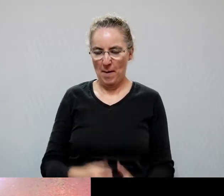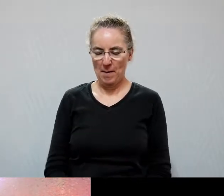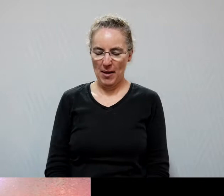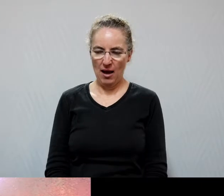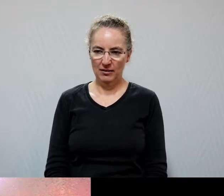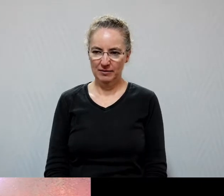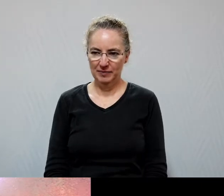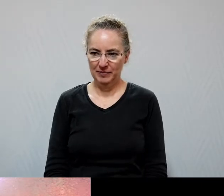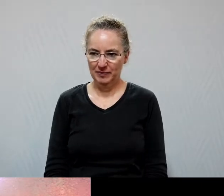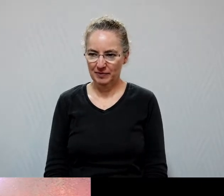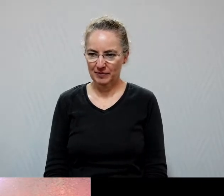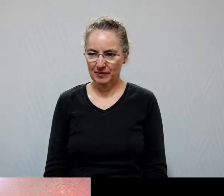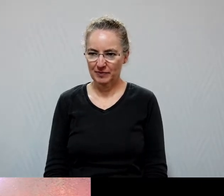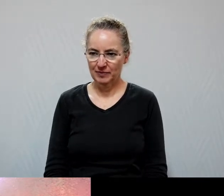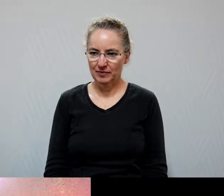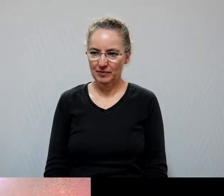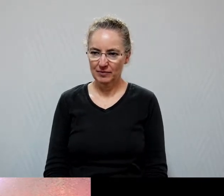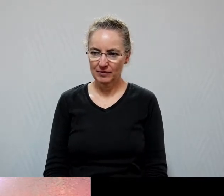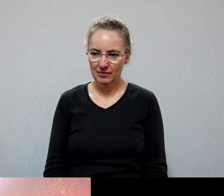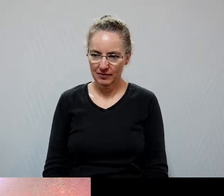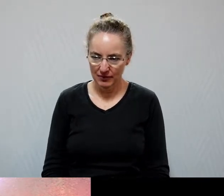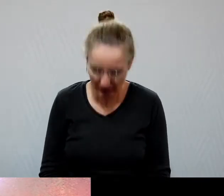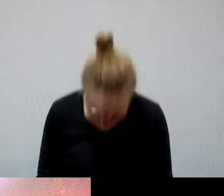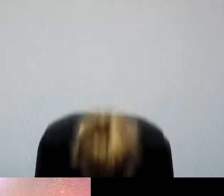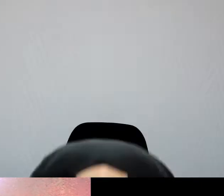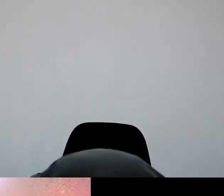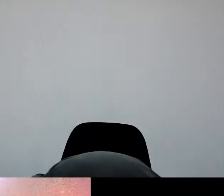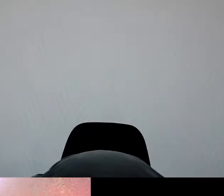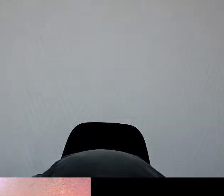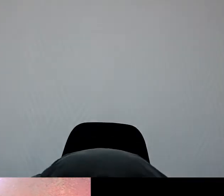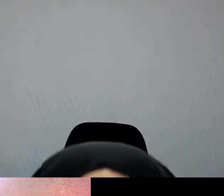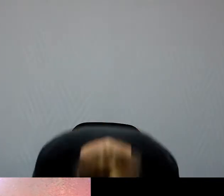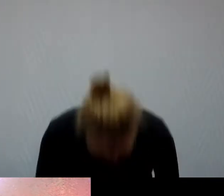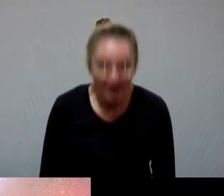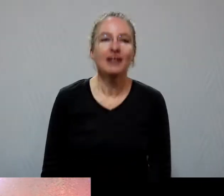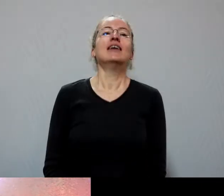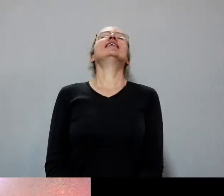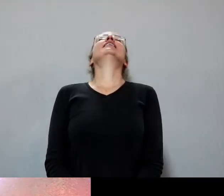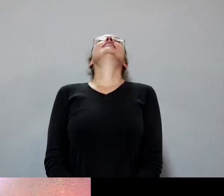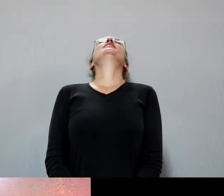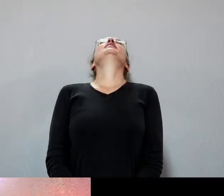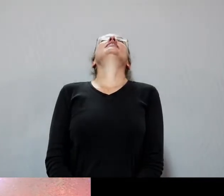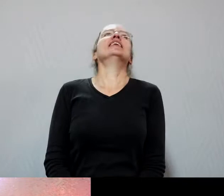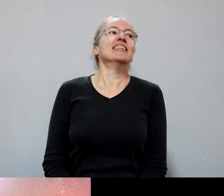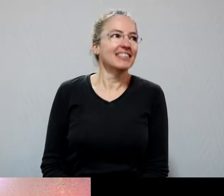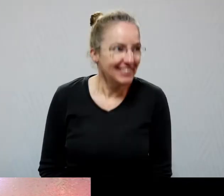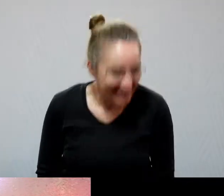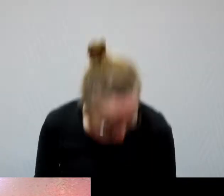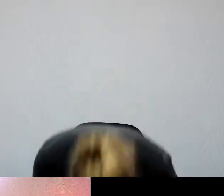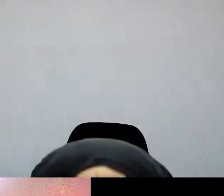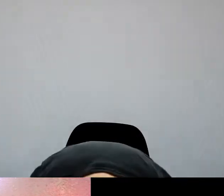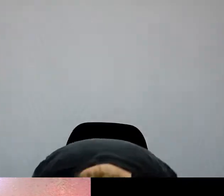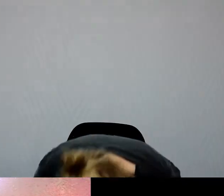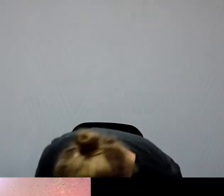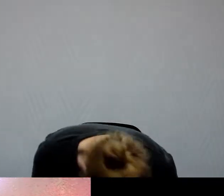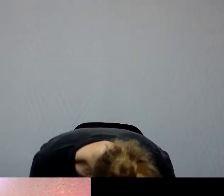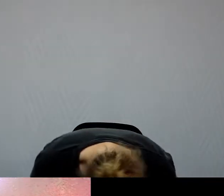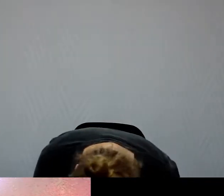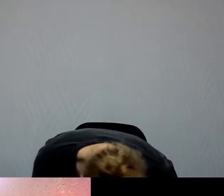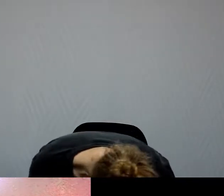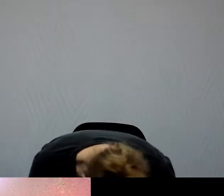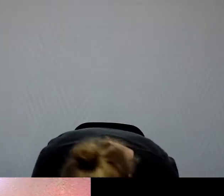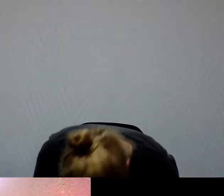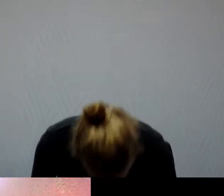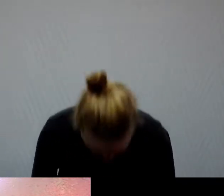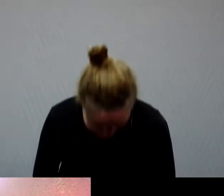all about. You put your head in, you put your head out, you put your head in, and you